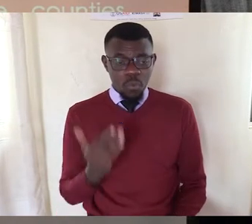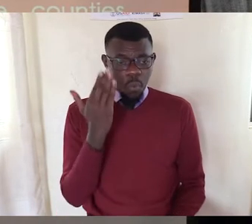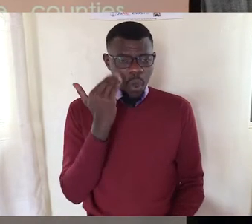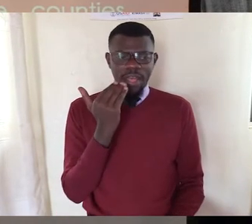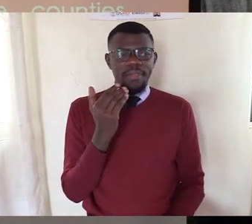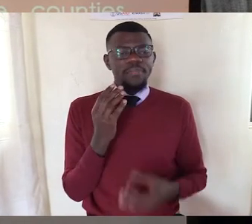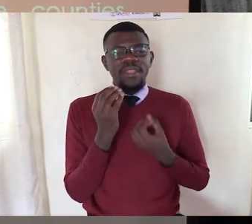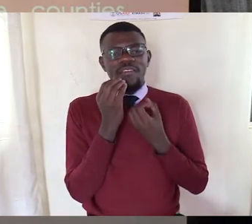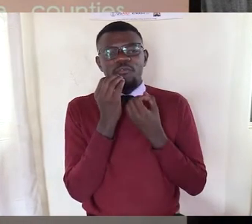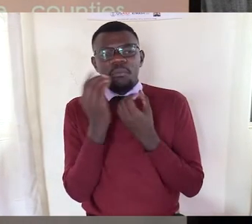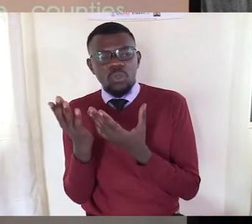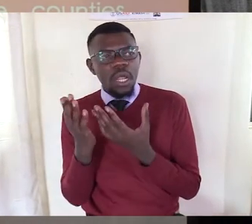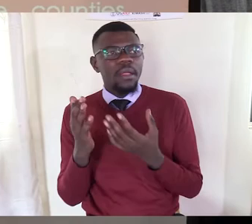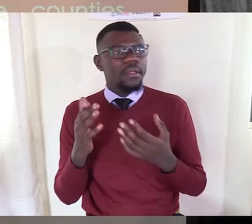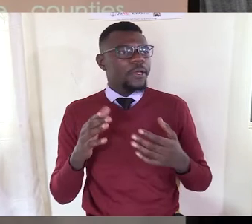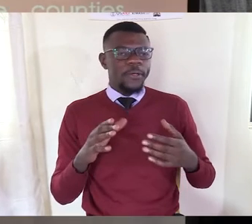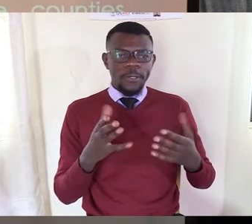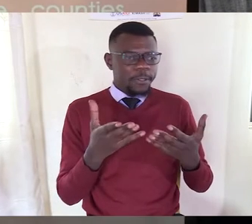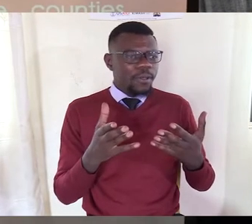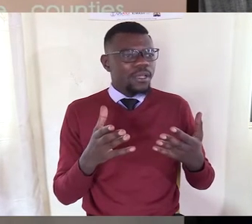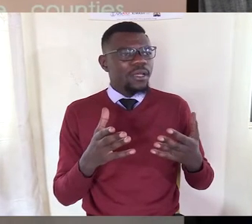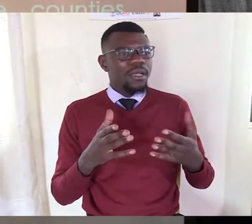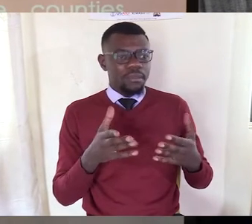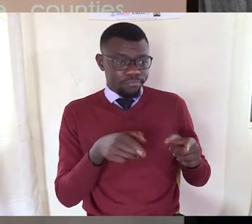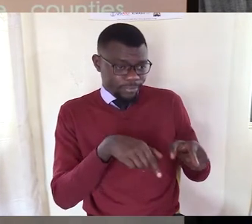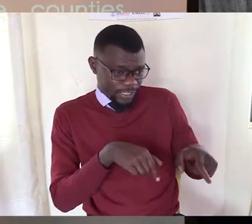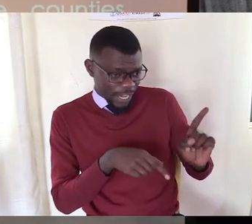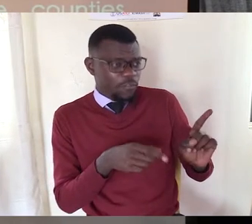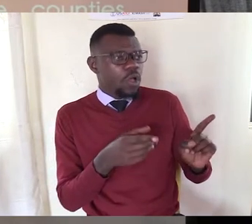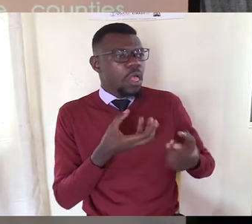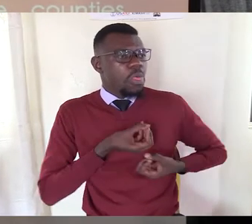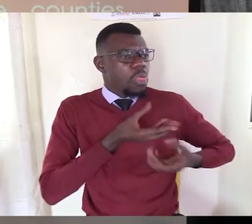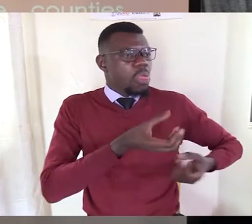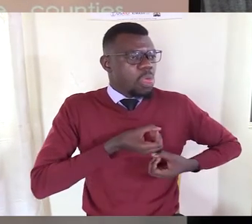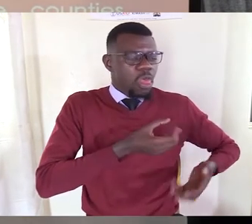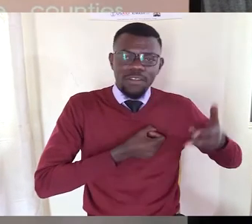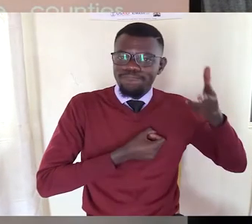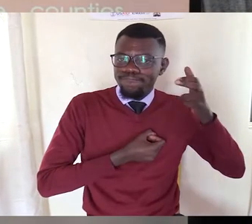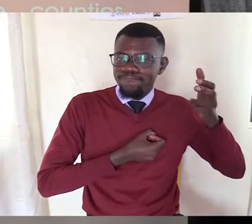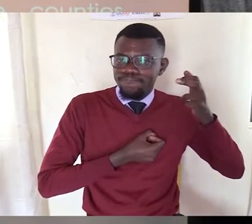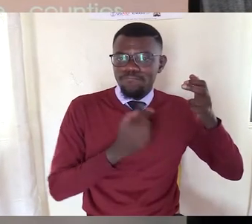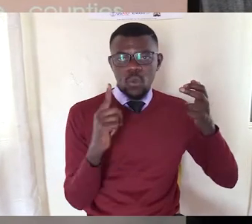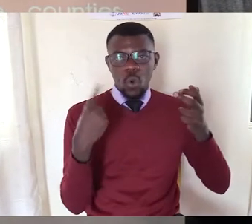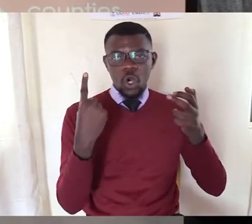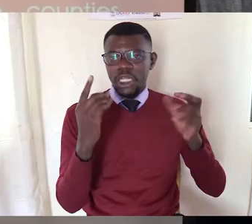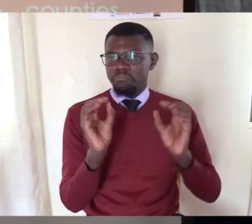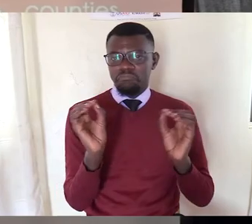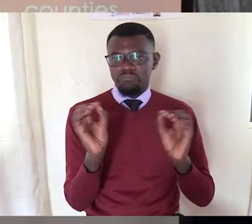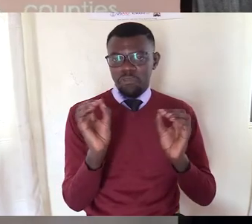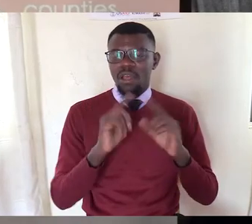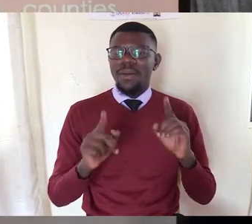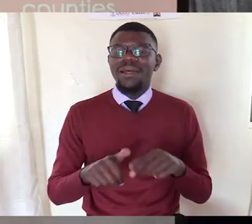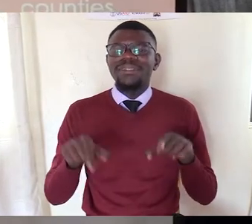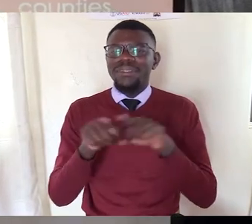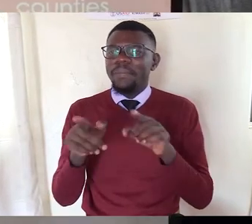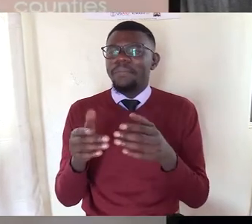have information just by listening to the survivor himself or herself, but also what is the issue or